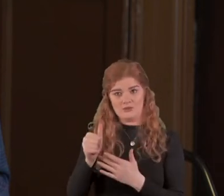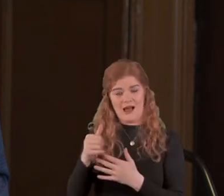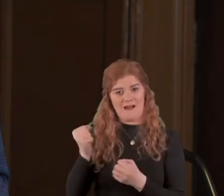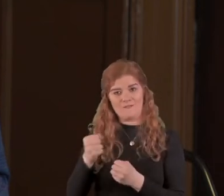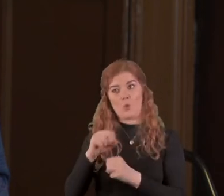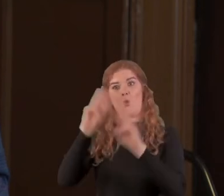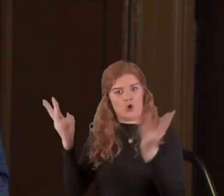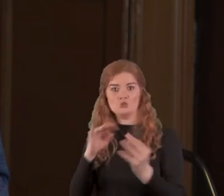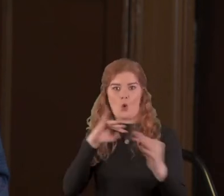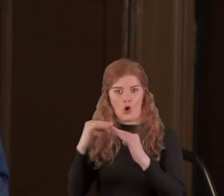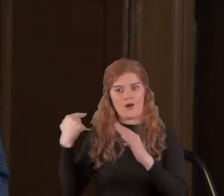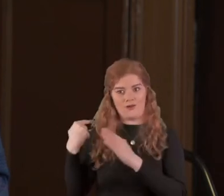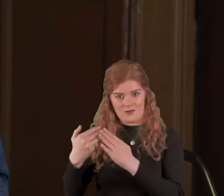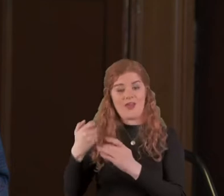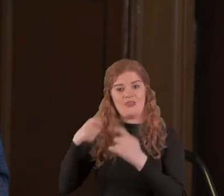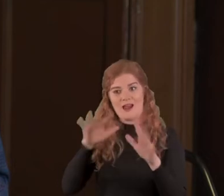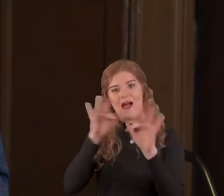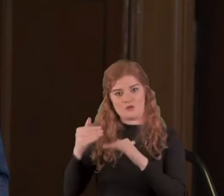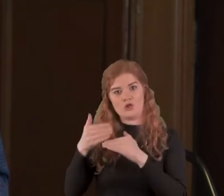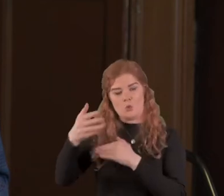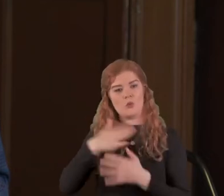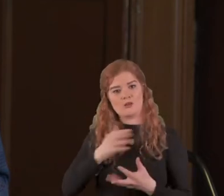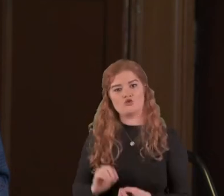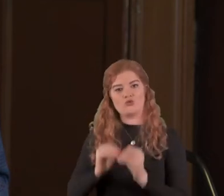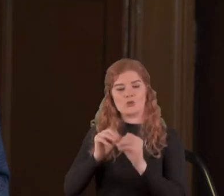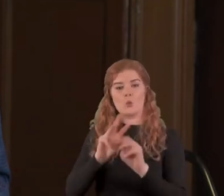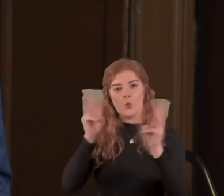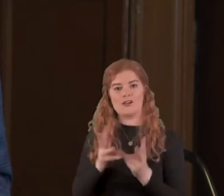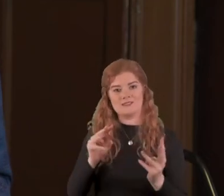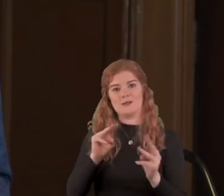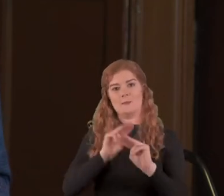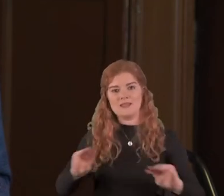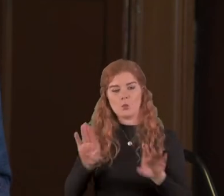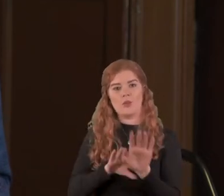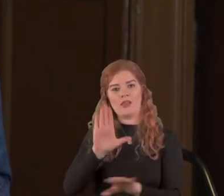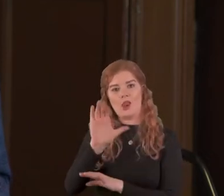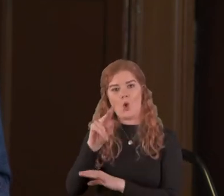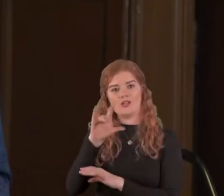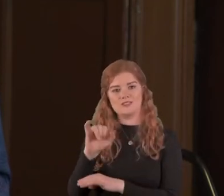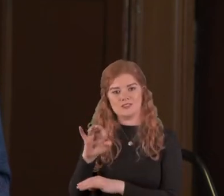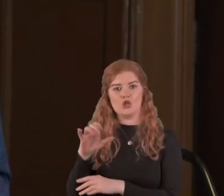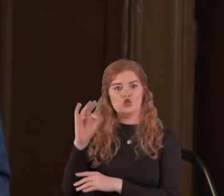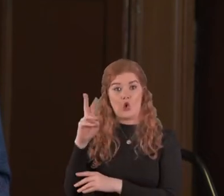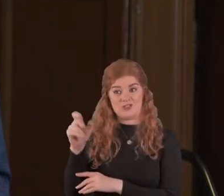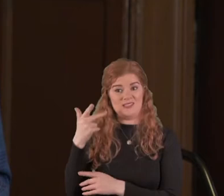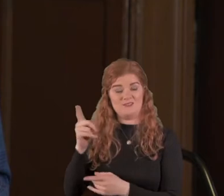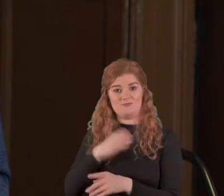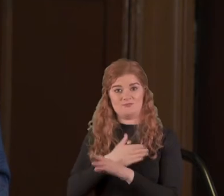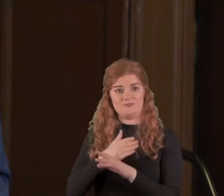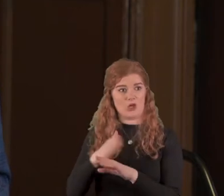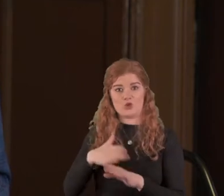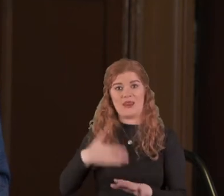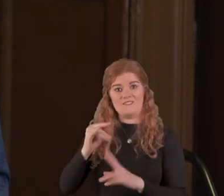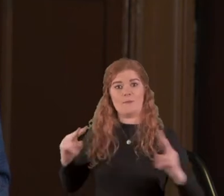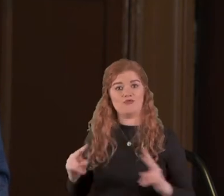And then it's busy with creating the world peace, with Lloyd George in a dominant position. Lloyd George takes up residence in Paris. He's not